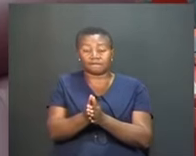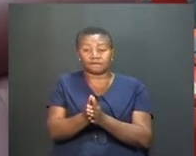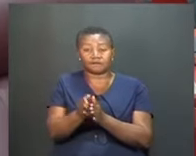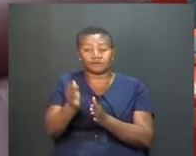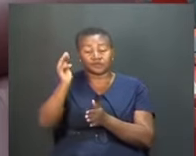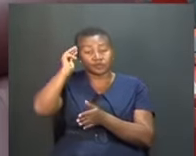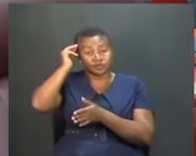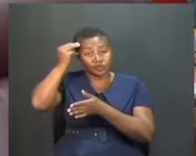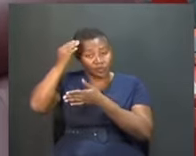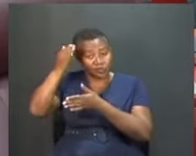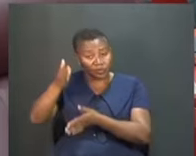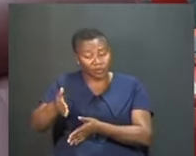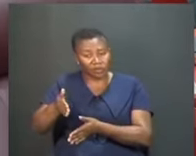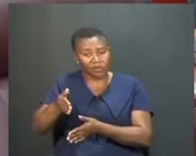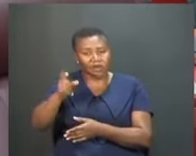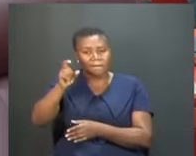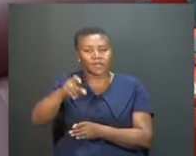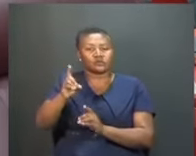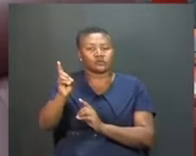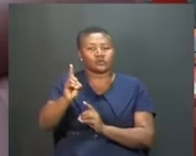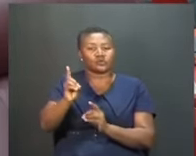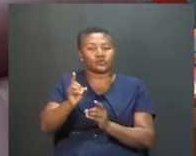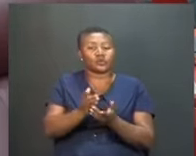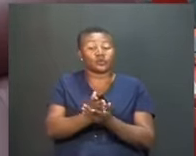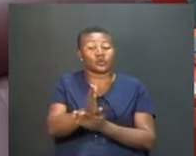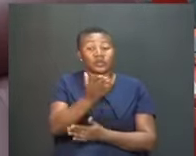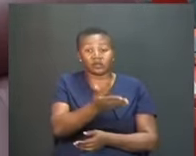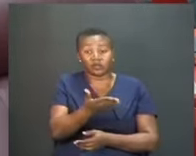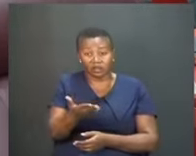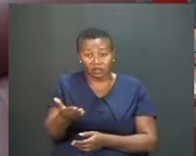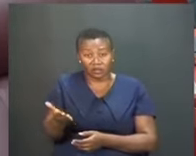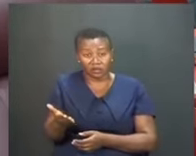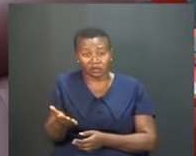minister to do the needful. He should do the needful.